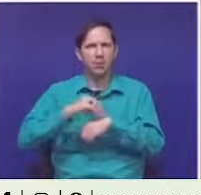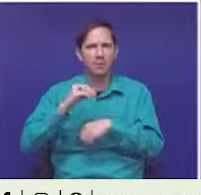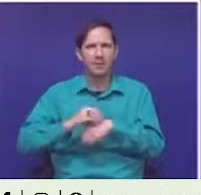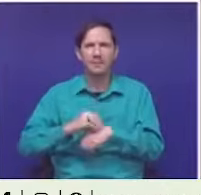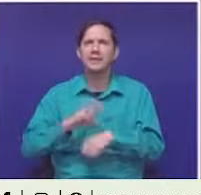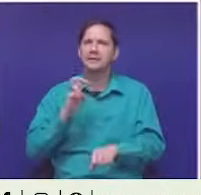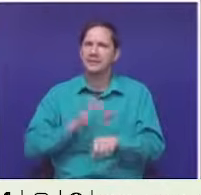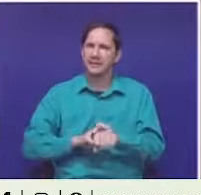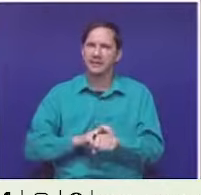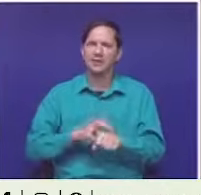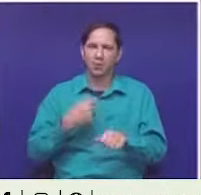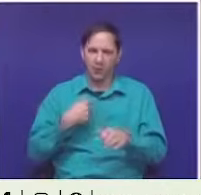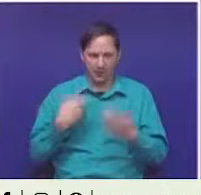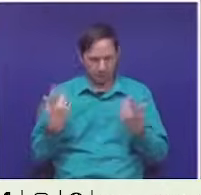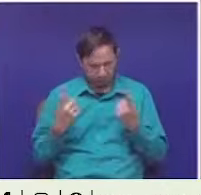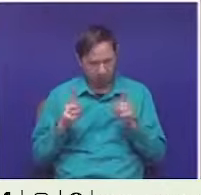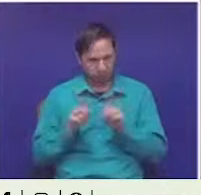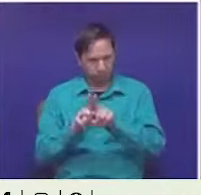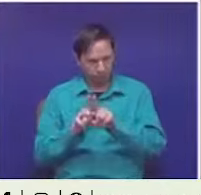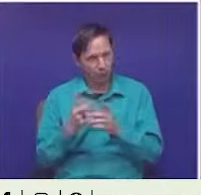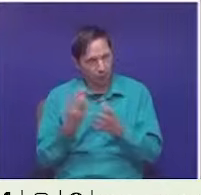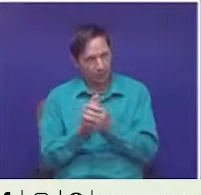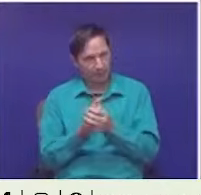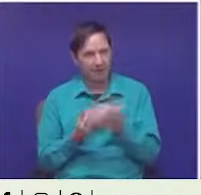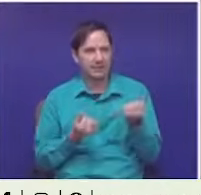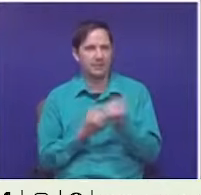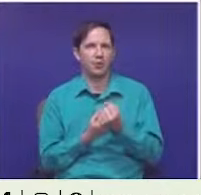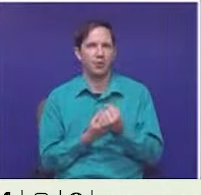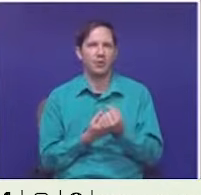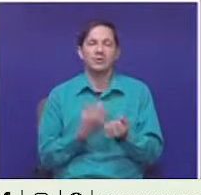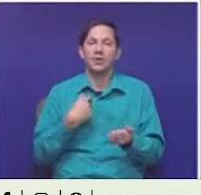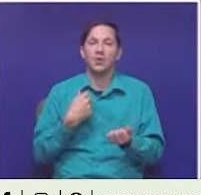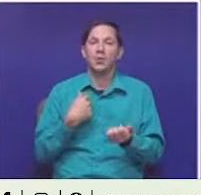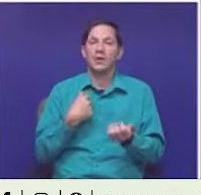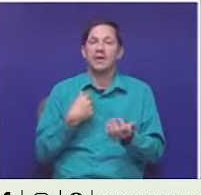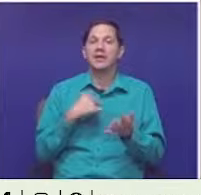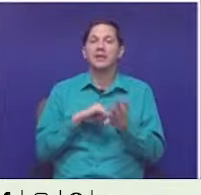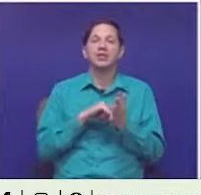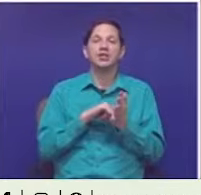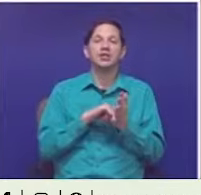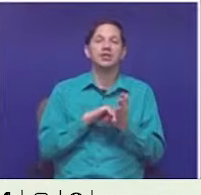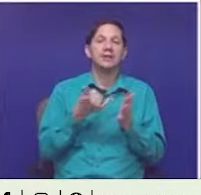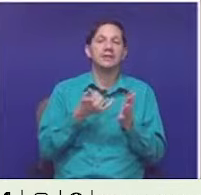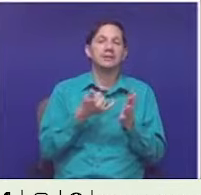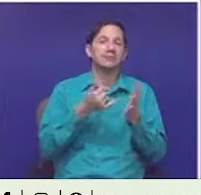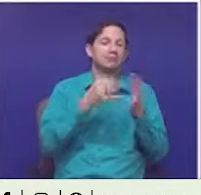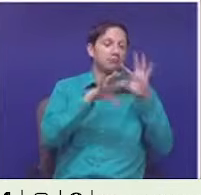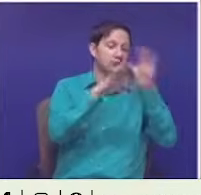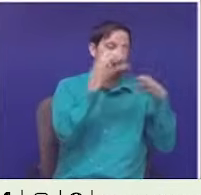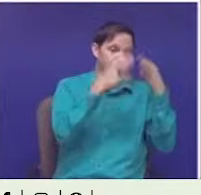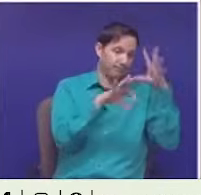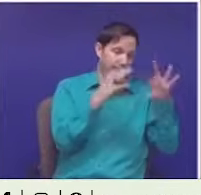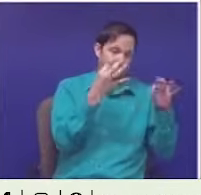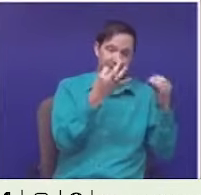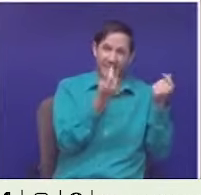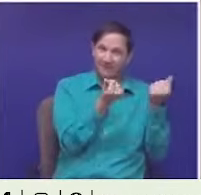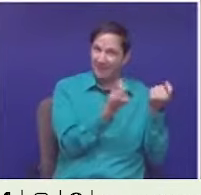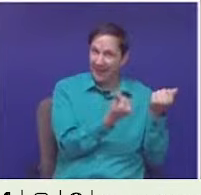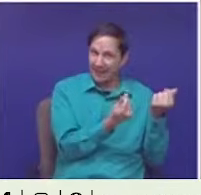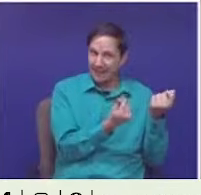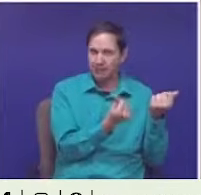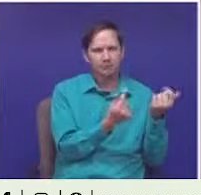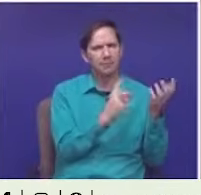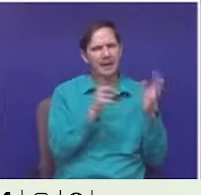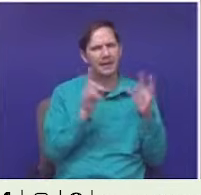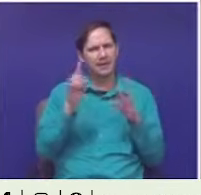sure that we are walking the journey with you. So we're not just only looking at government funding, we are also looking at how best we